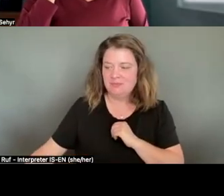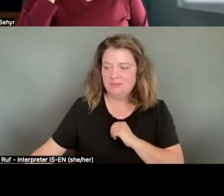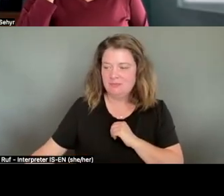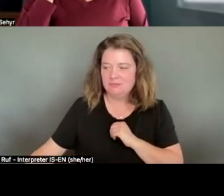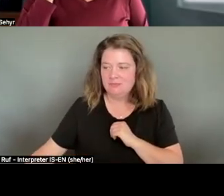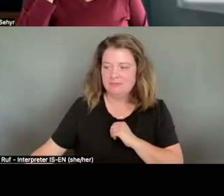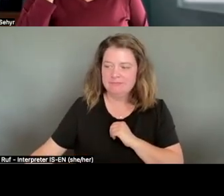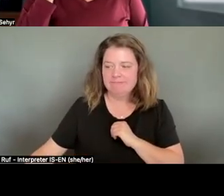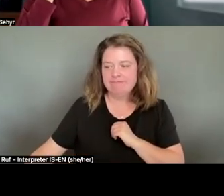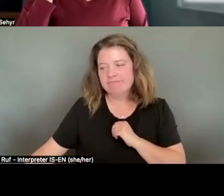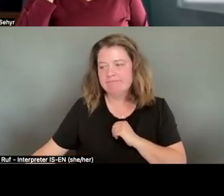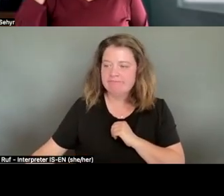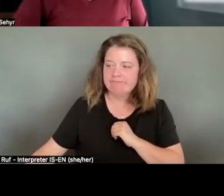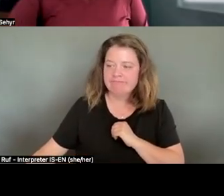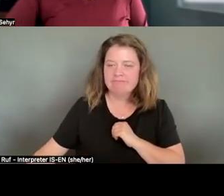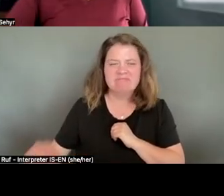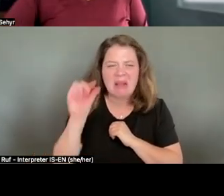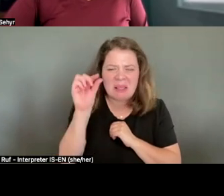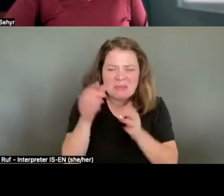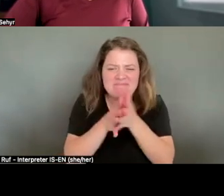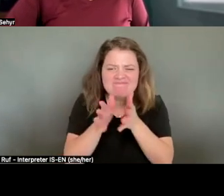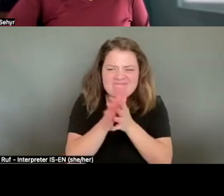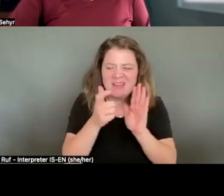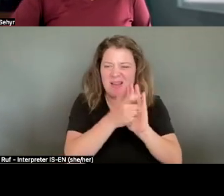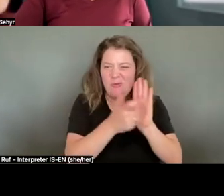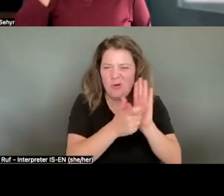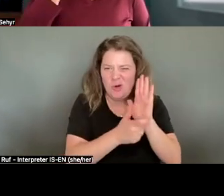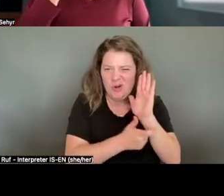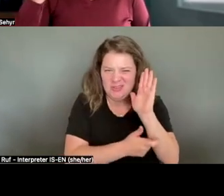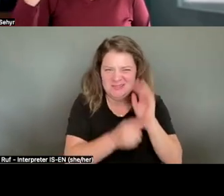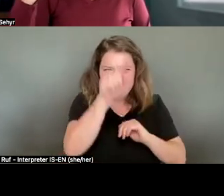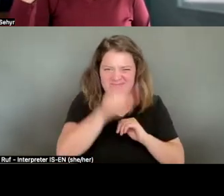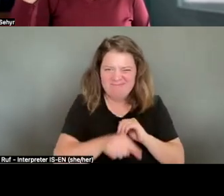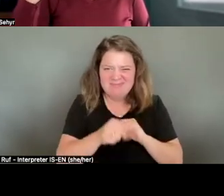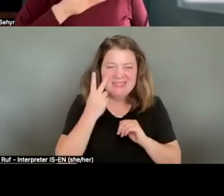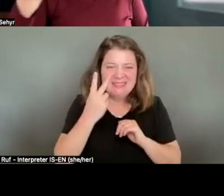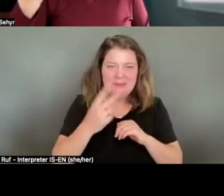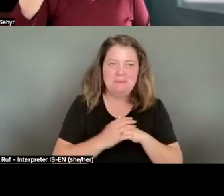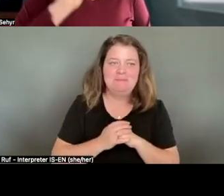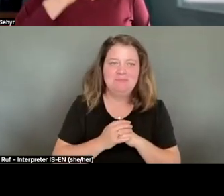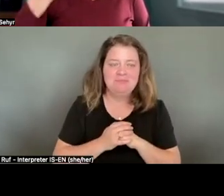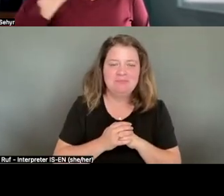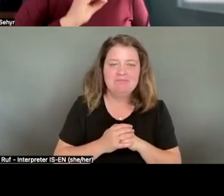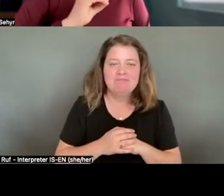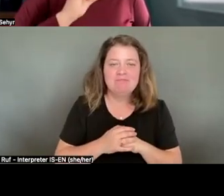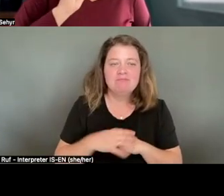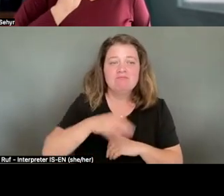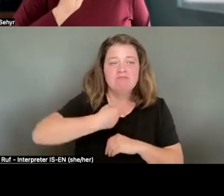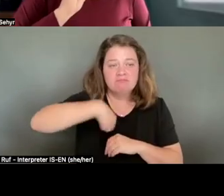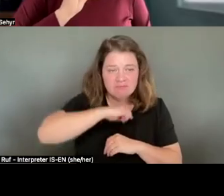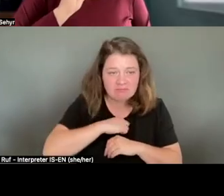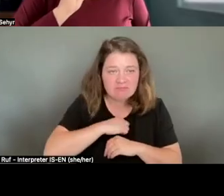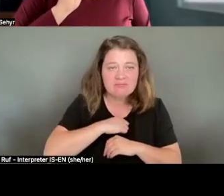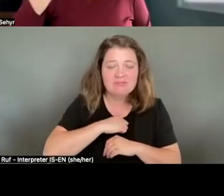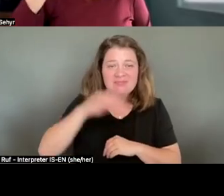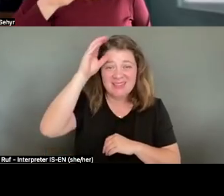terminology. So what we did was we used concepts as nodes,